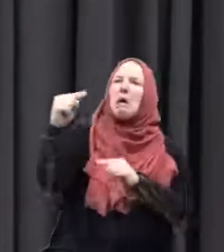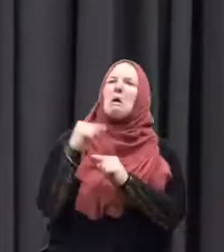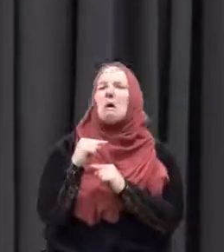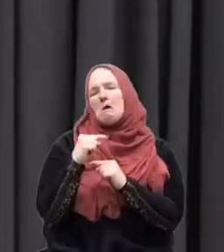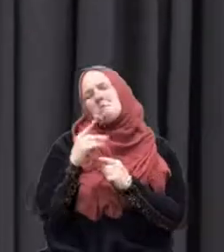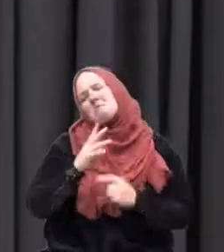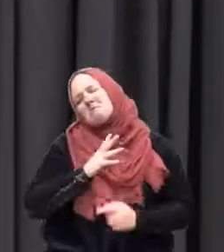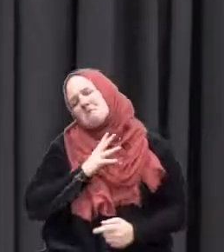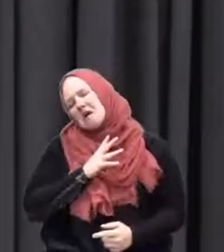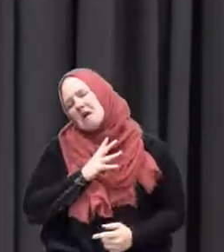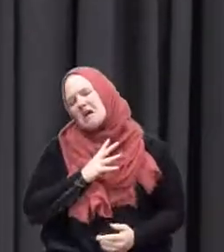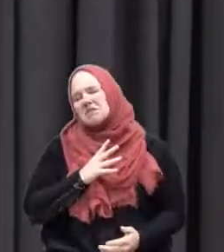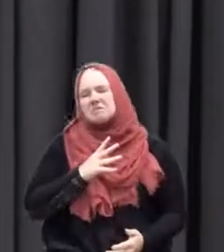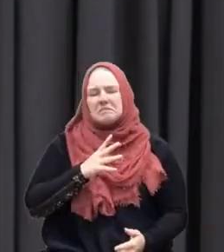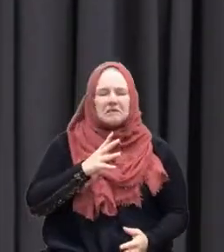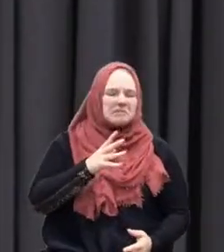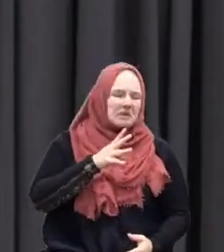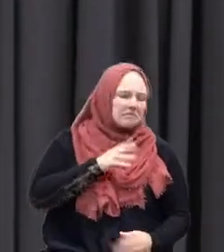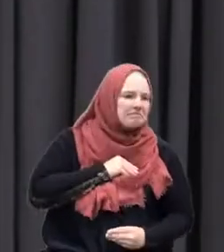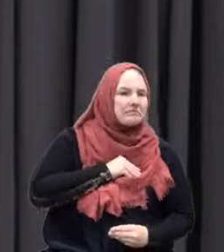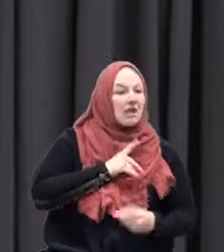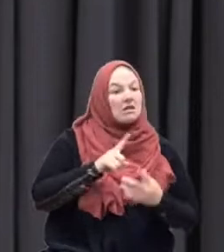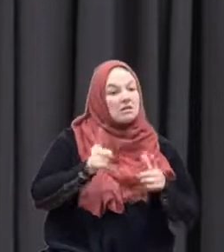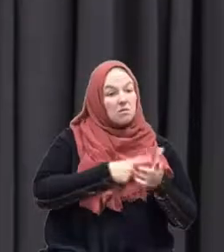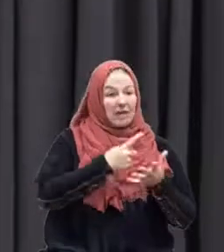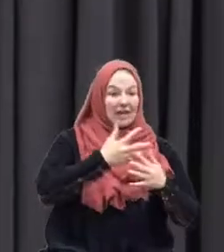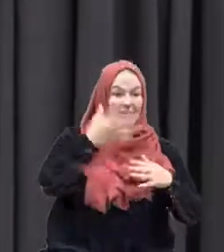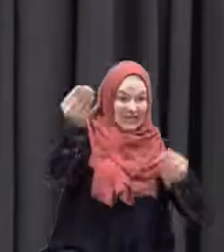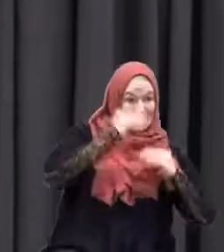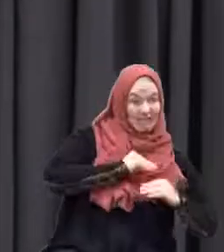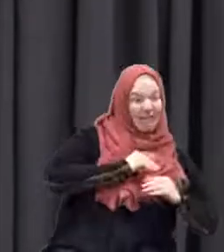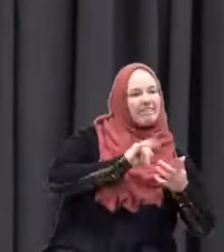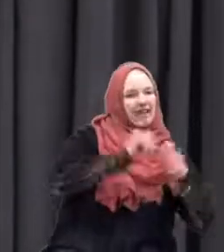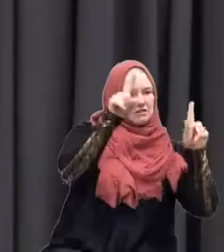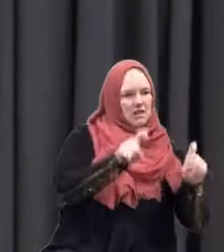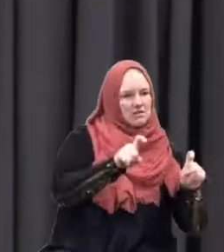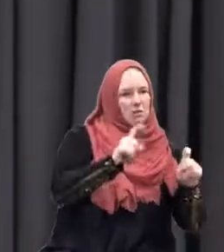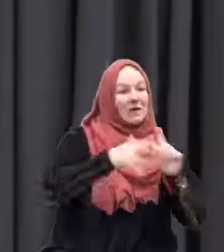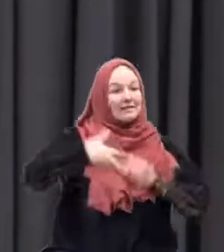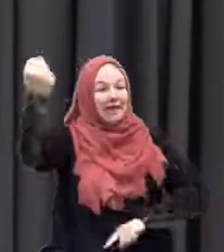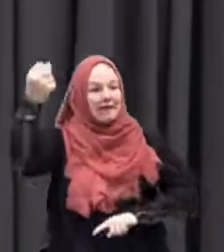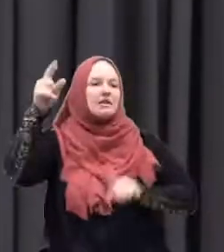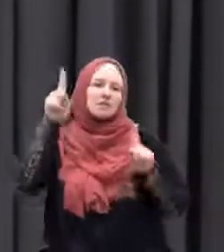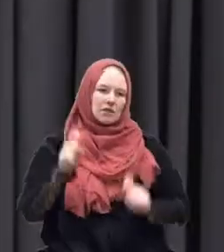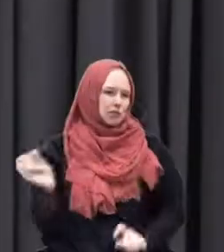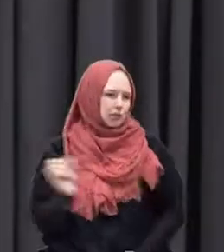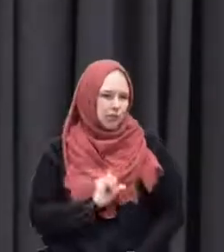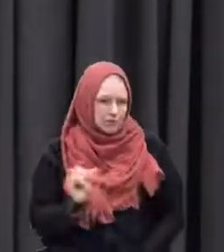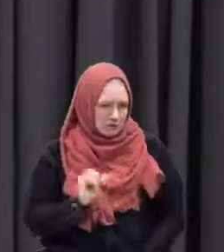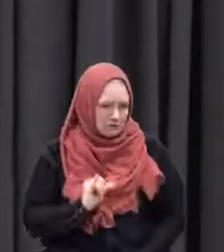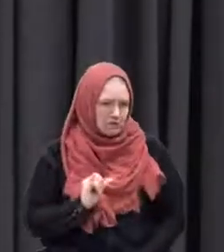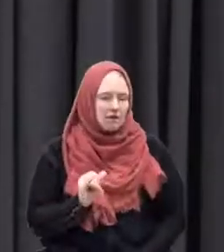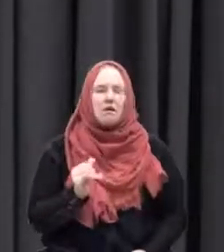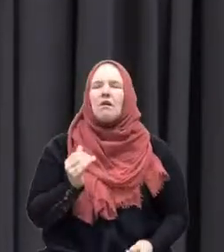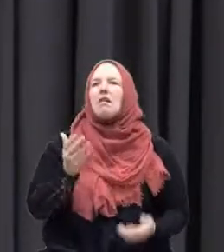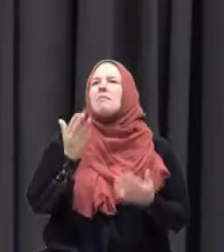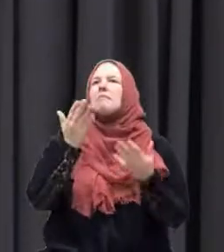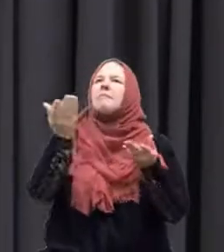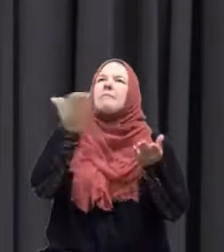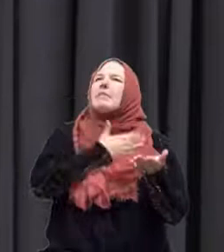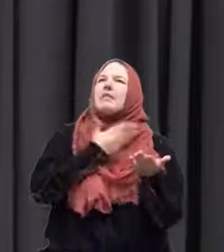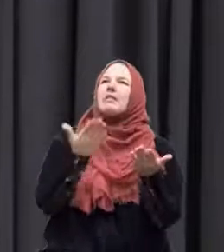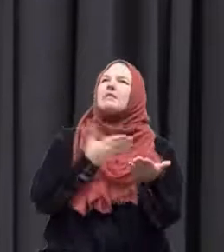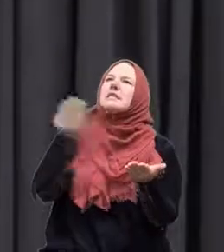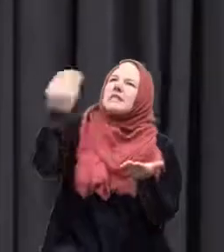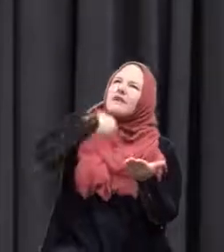it's also a test. May Allah subhanahu wa ta'ala give us the best of ways and give us the love of Allah and the